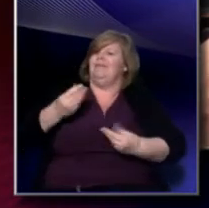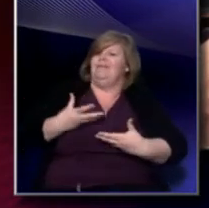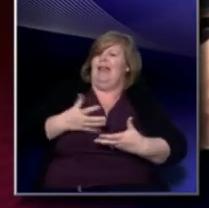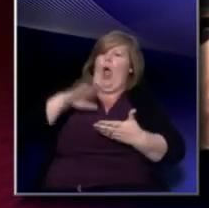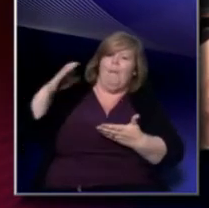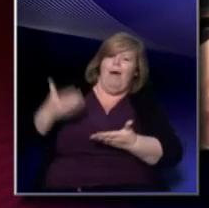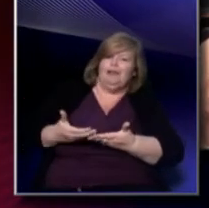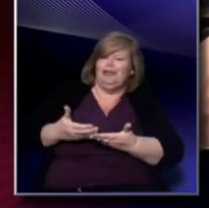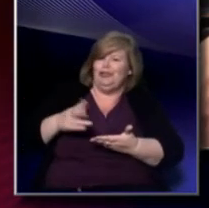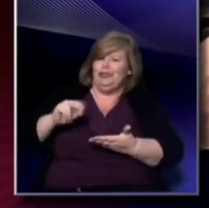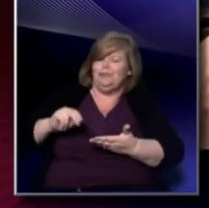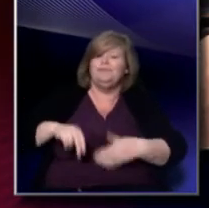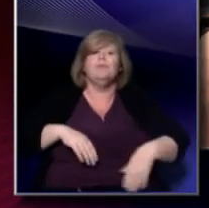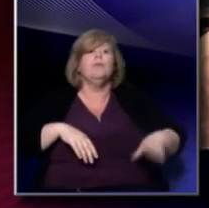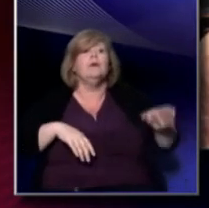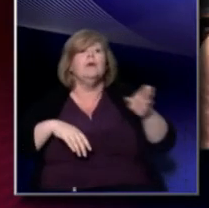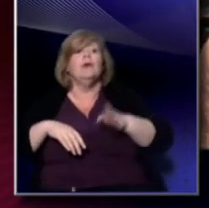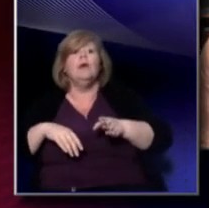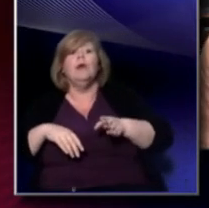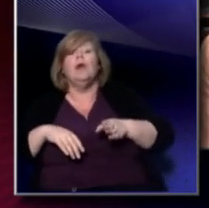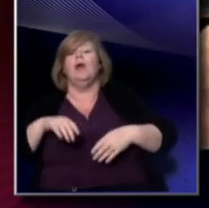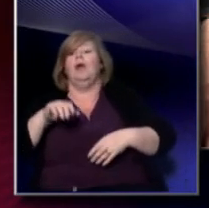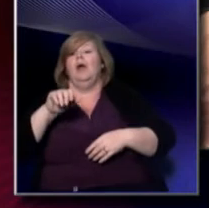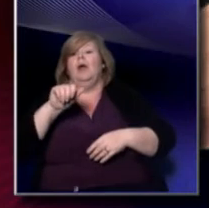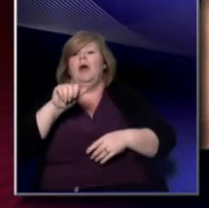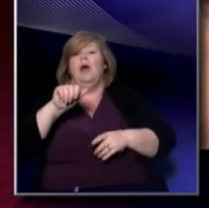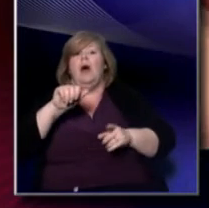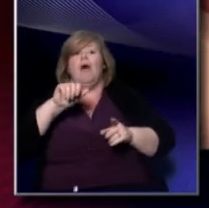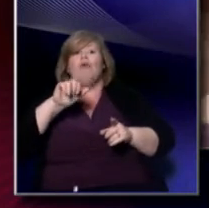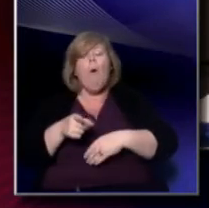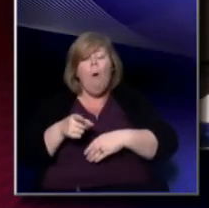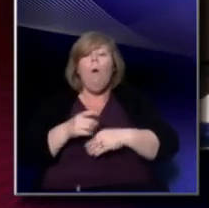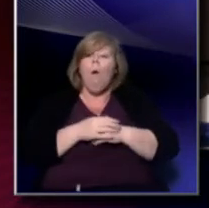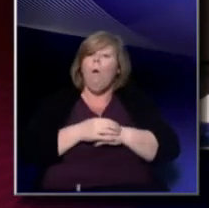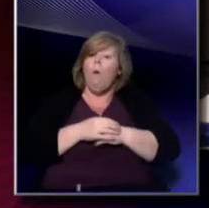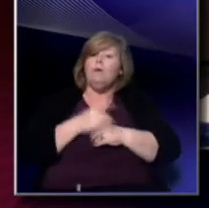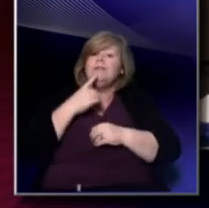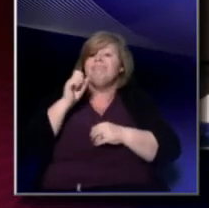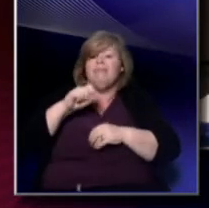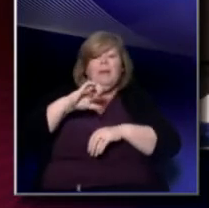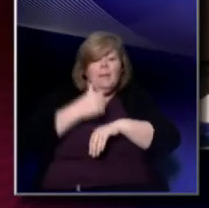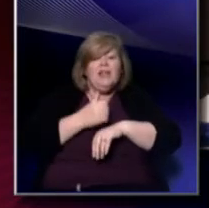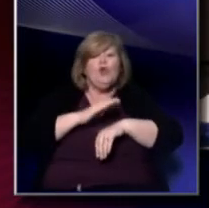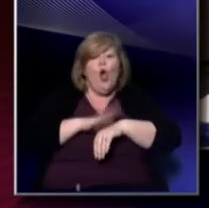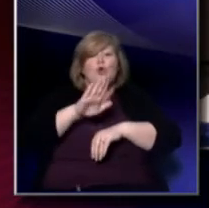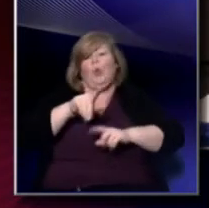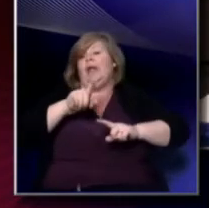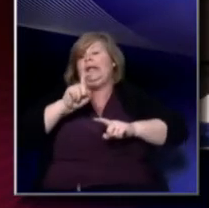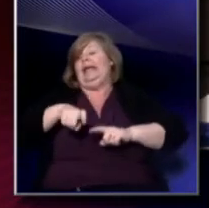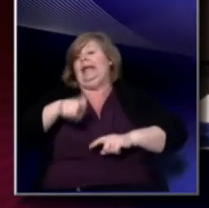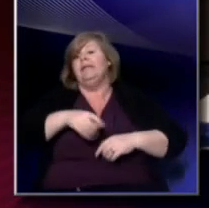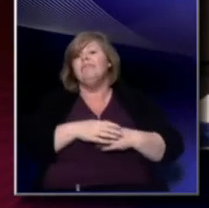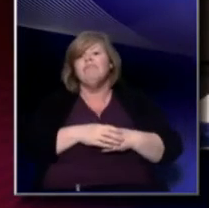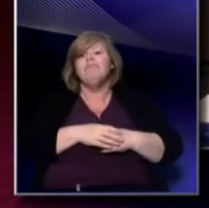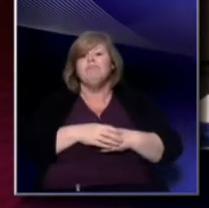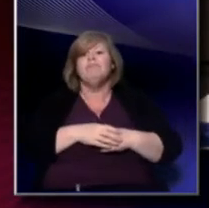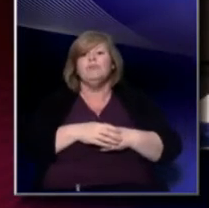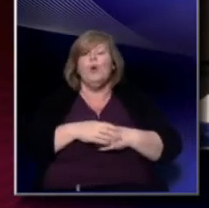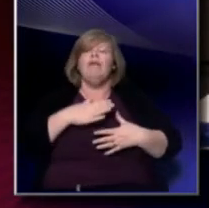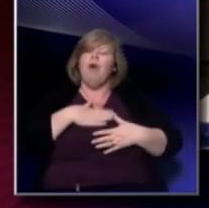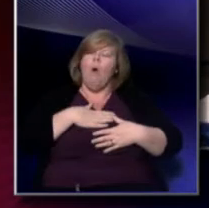Yeah. And to add to that, we sat with ADE for about three and a half hours. It's based on need. And so we were encouraged by that.